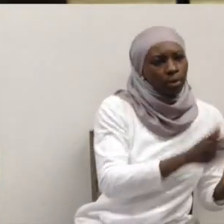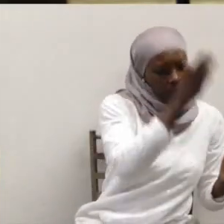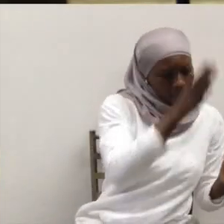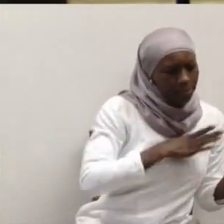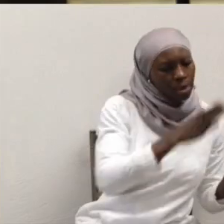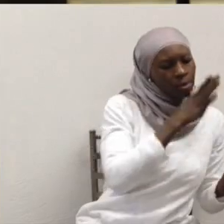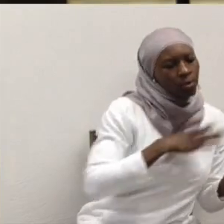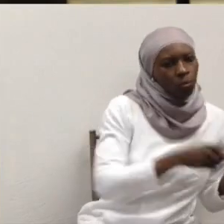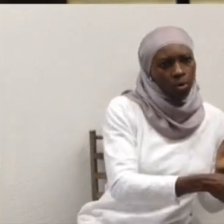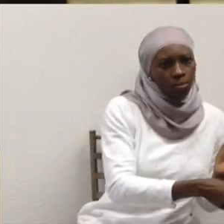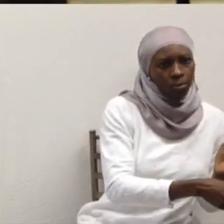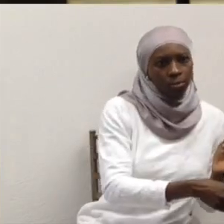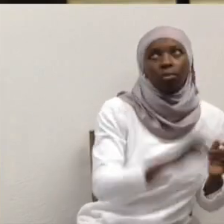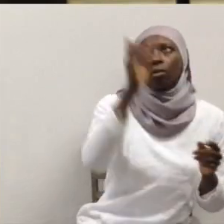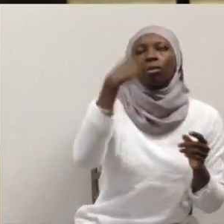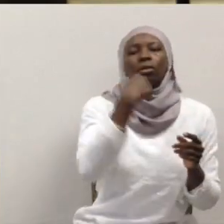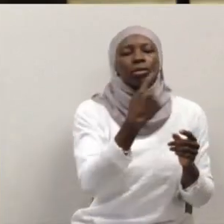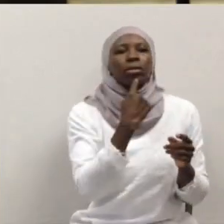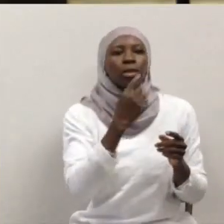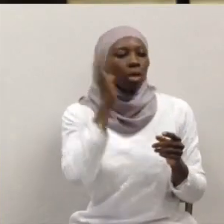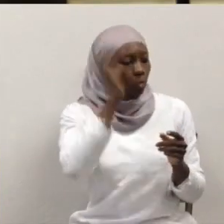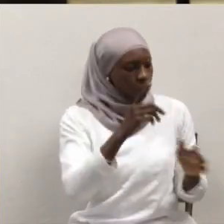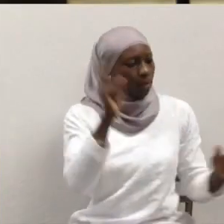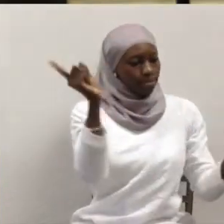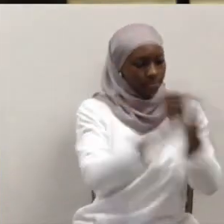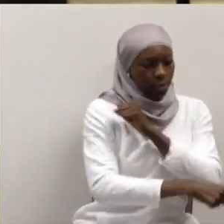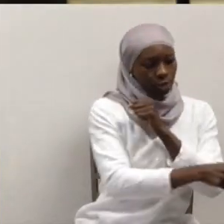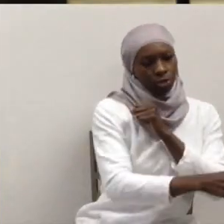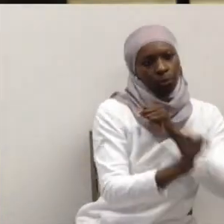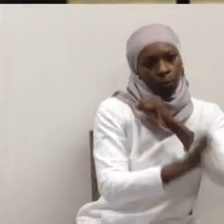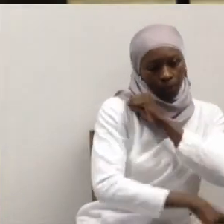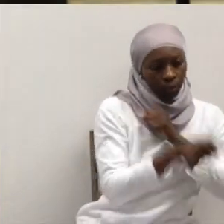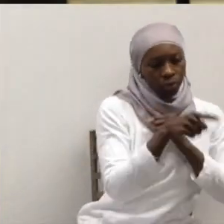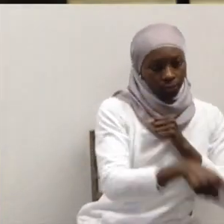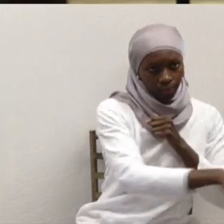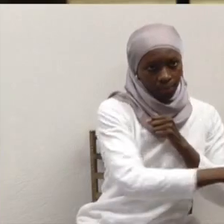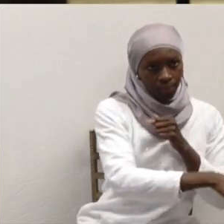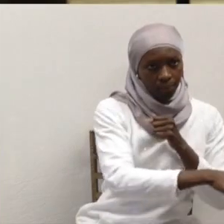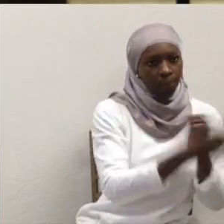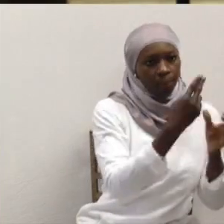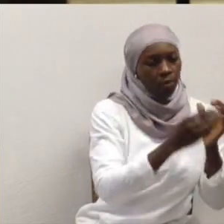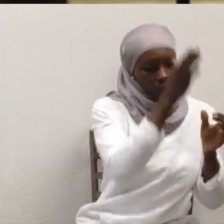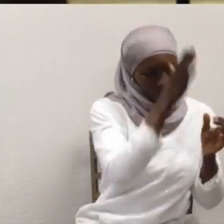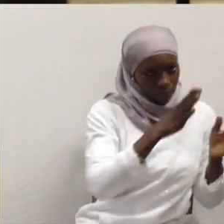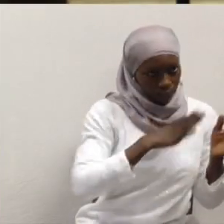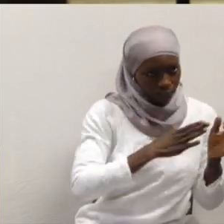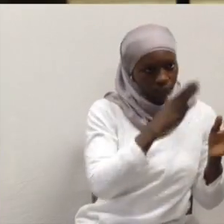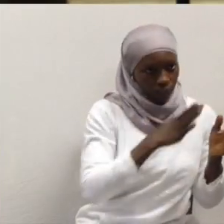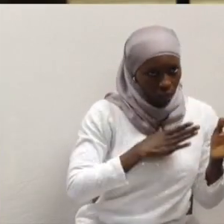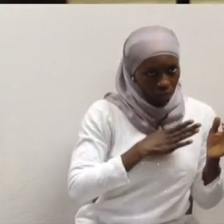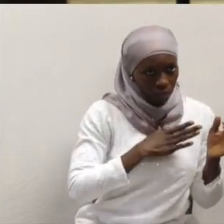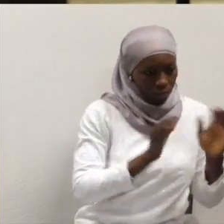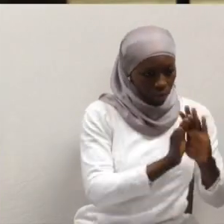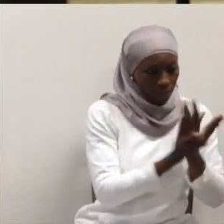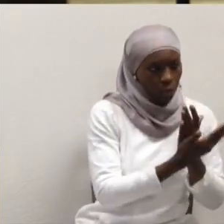and that he may punish the hypocrite men and hypocrite women, and the polytheist men and polytheist women,